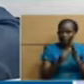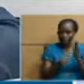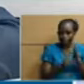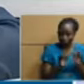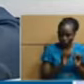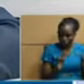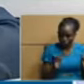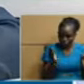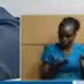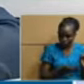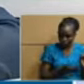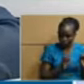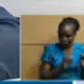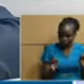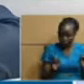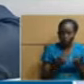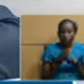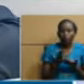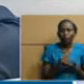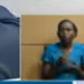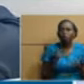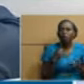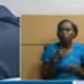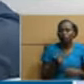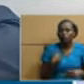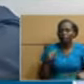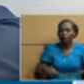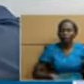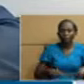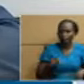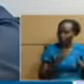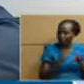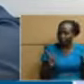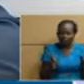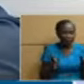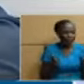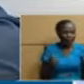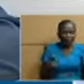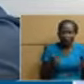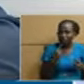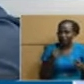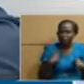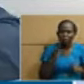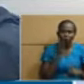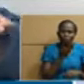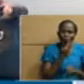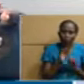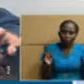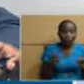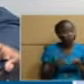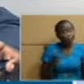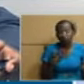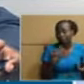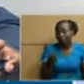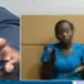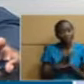when I say that, many people have told me I'm being arrogant, I'm not being concerned, I'm not sympathetic, but we share the same